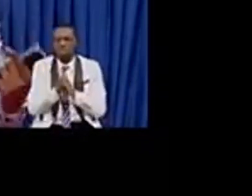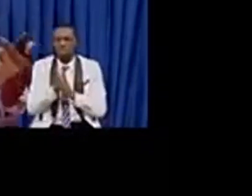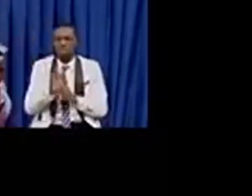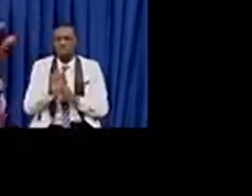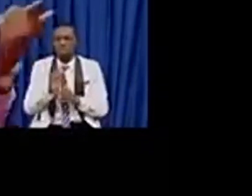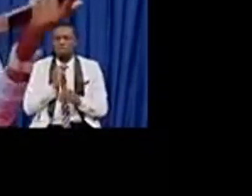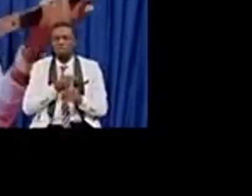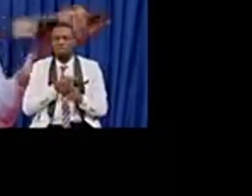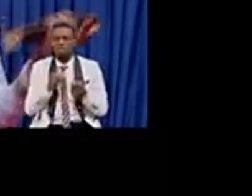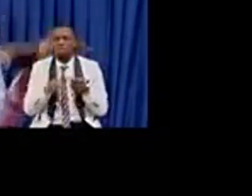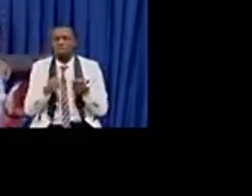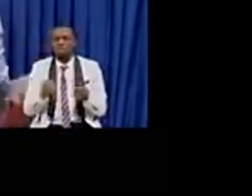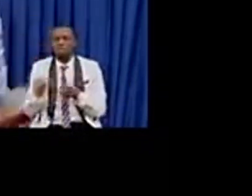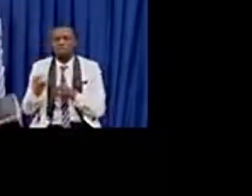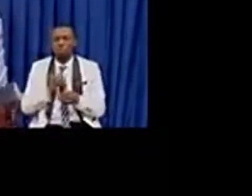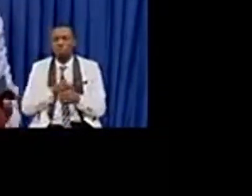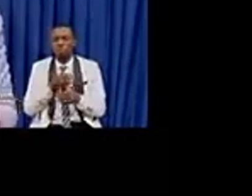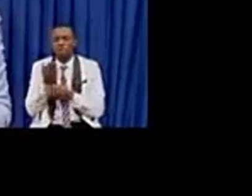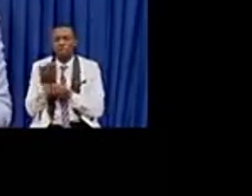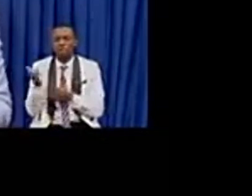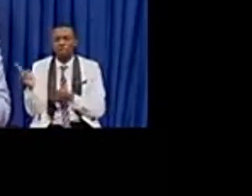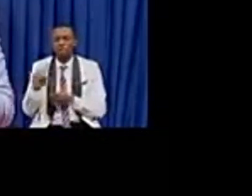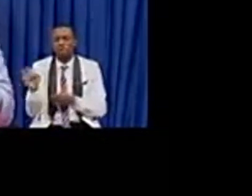hands whenever we are having challenges. So